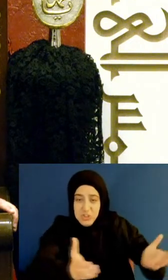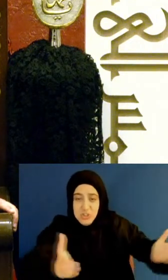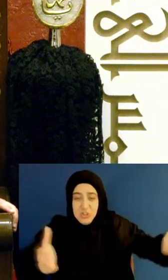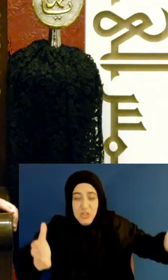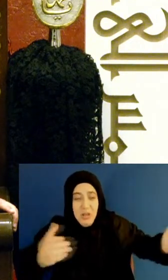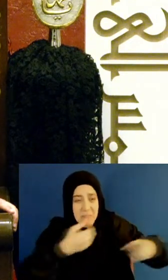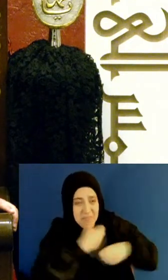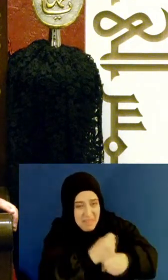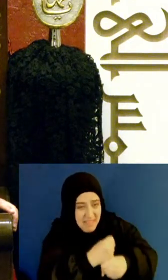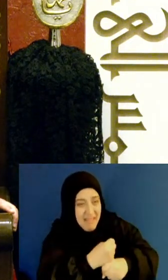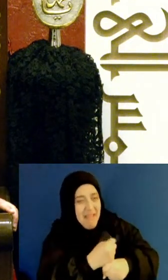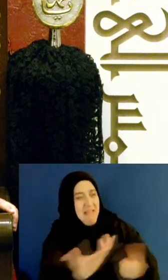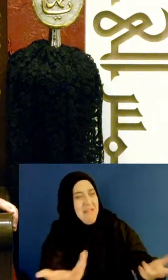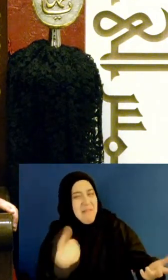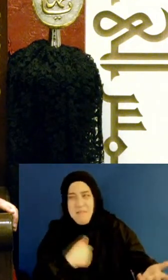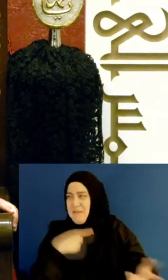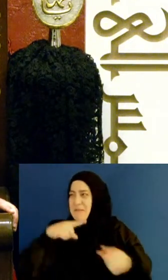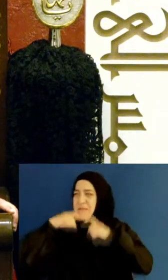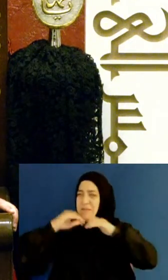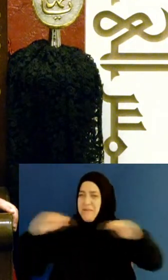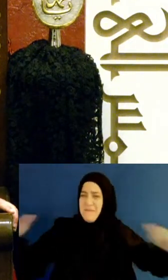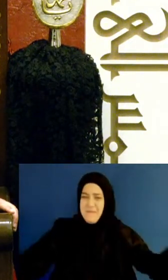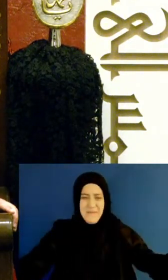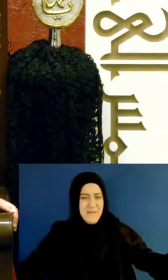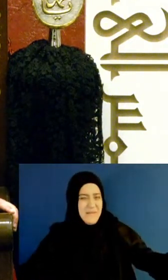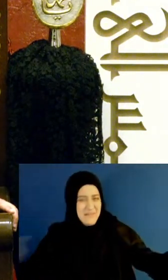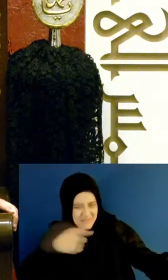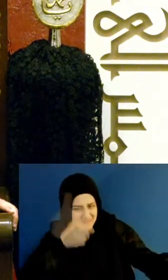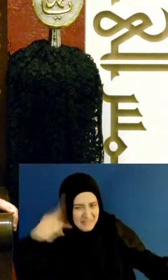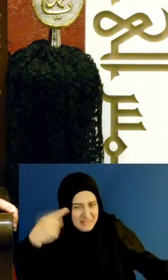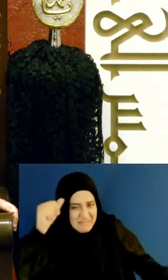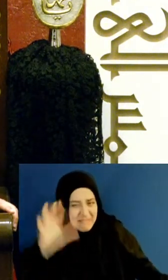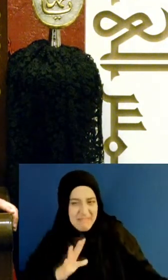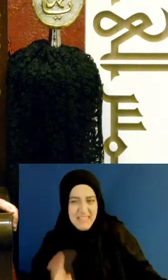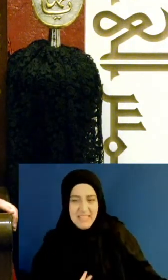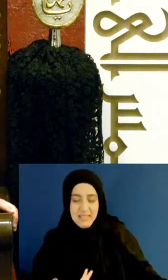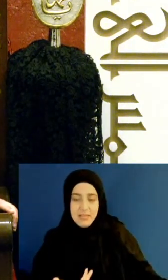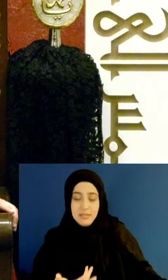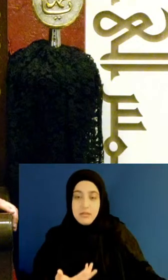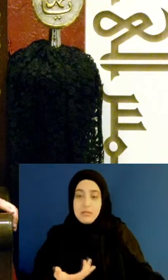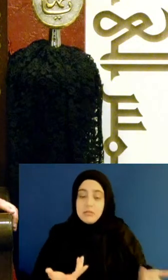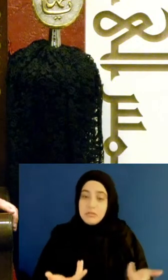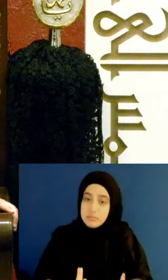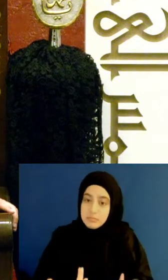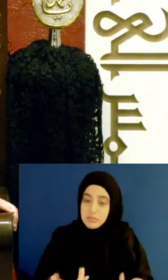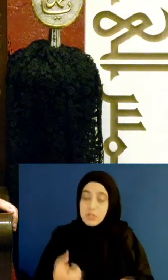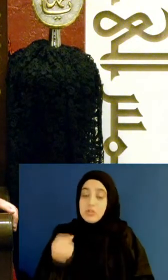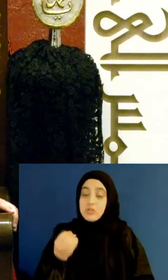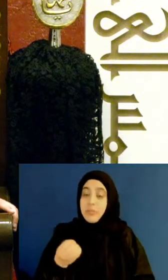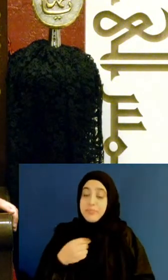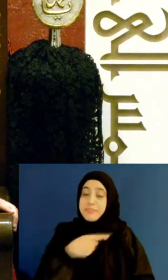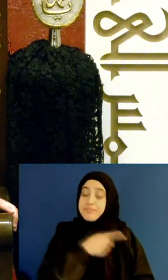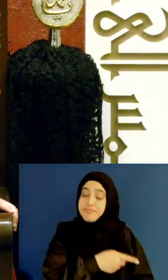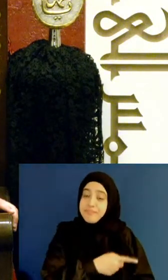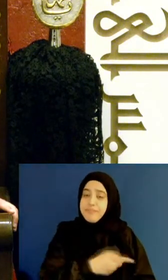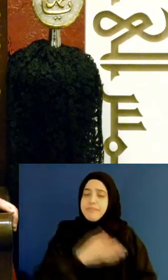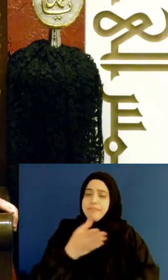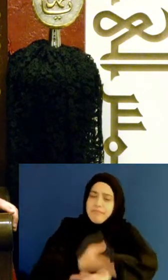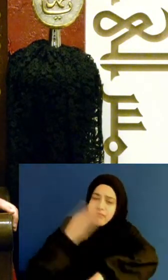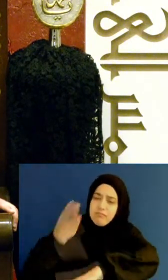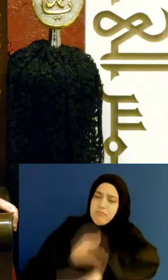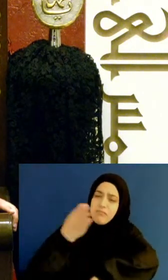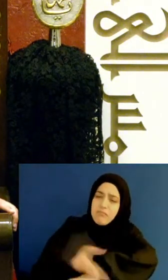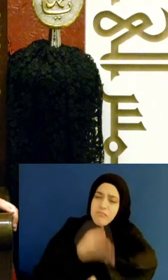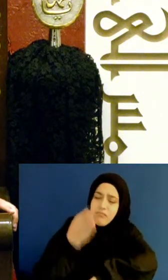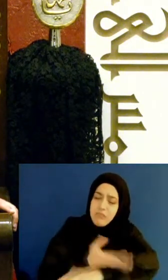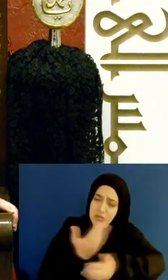Nabiullah Nuh, upon building the ark, after 950 years of risala, warns the people of this